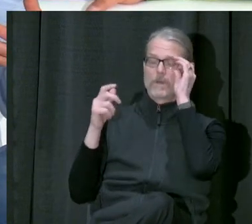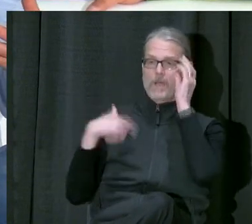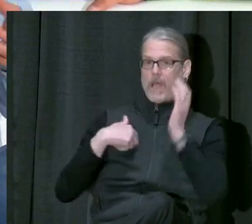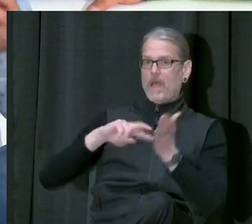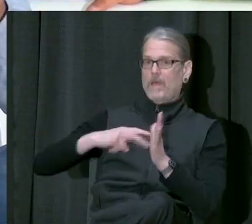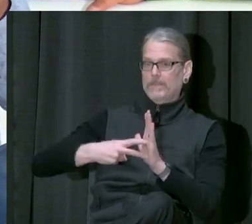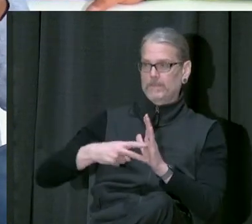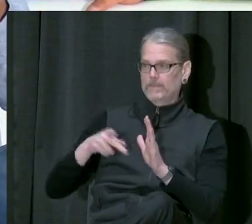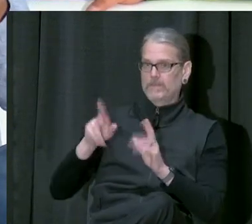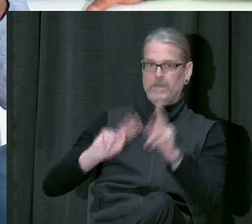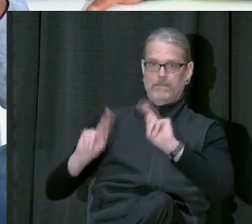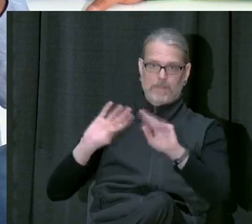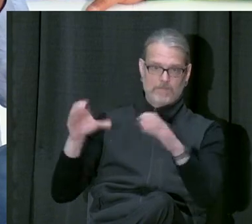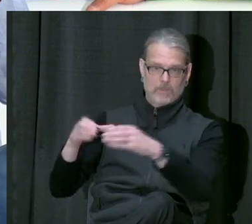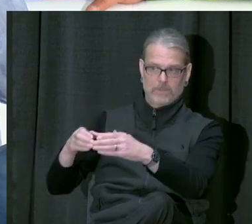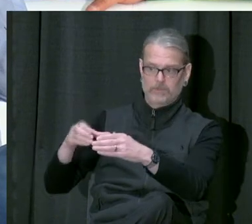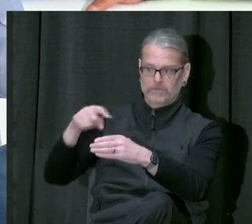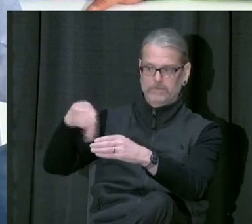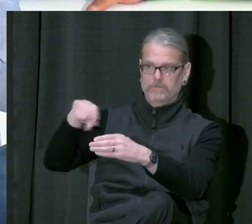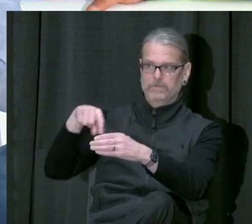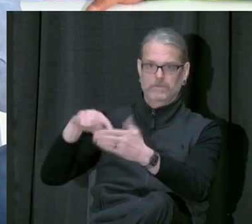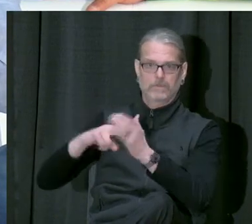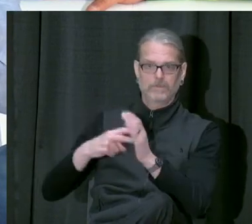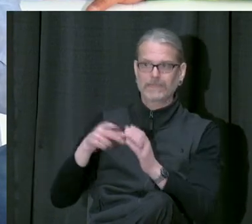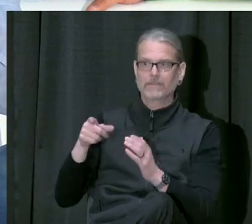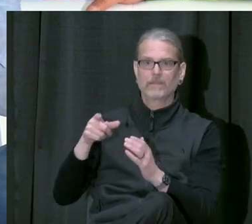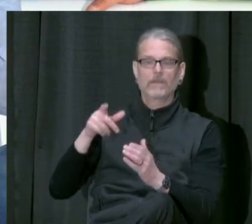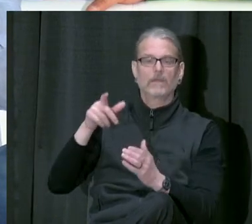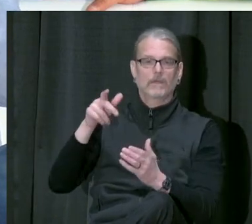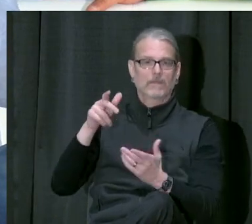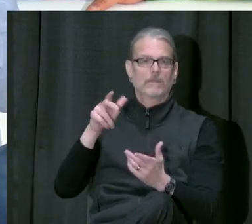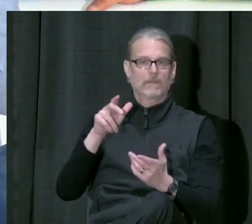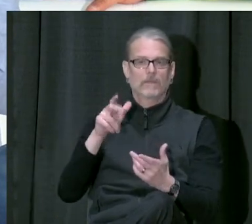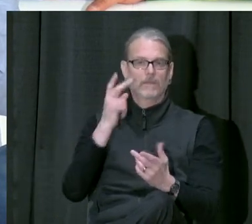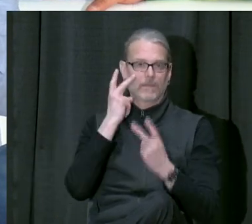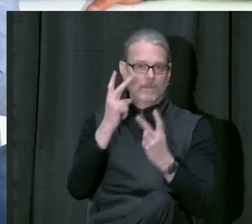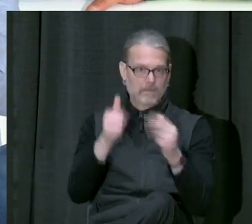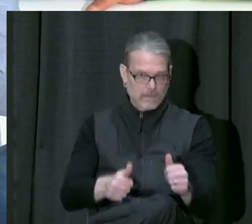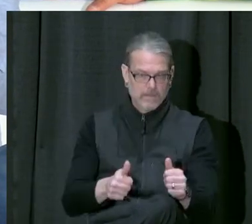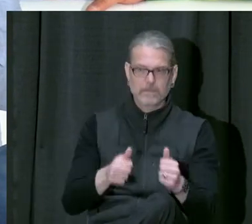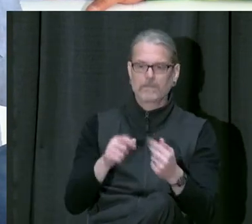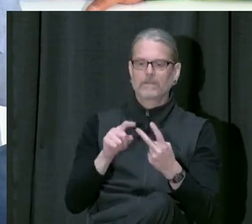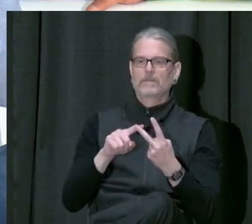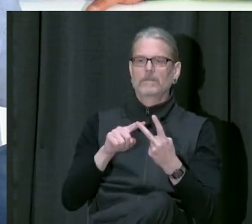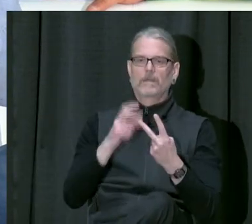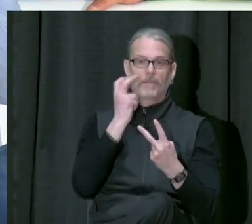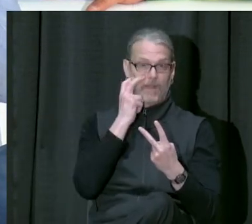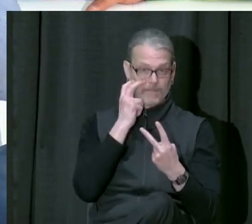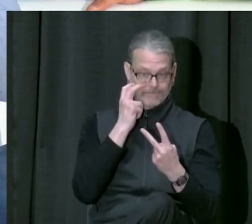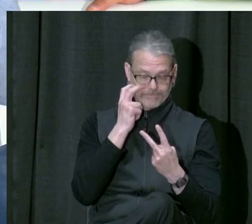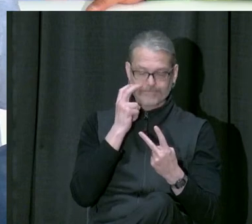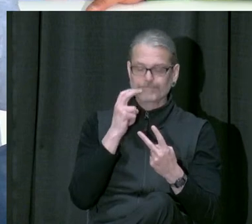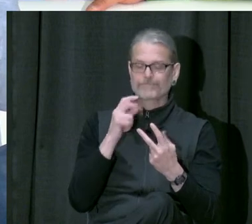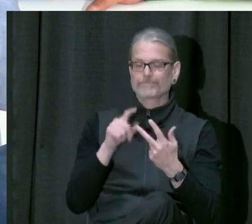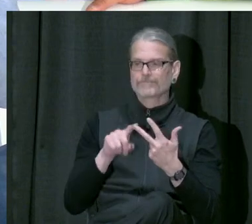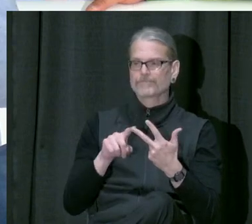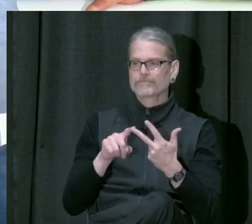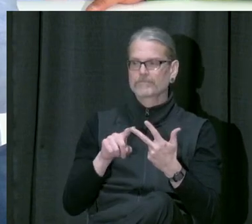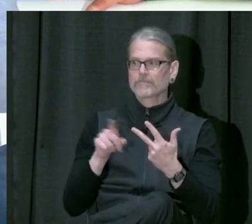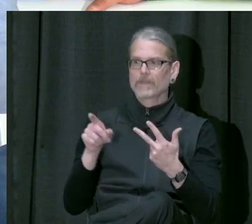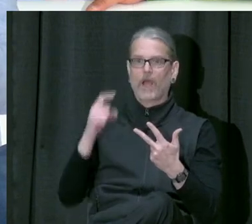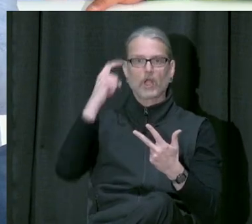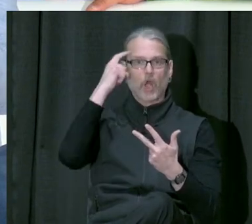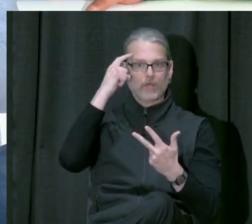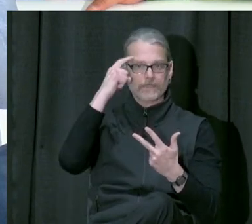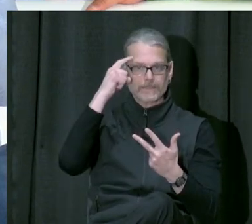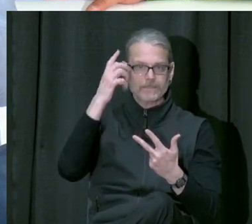to is, you know, the low vision population, the blind population, the population with, you know,